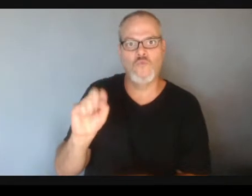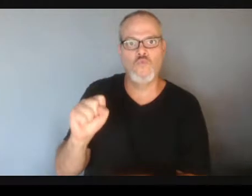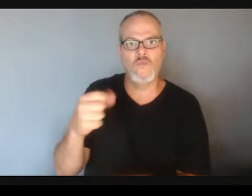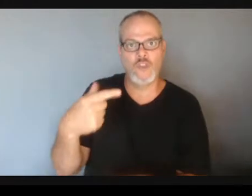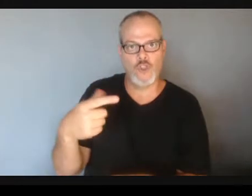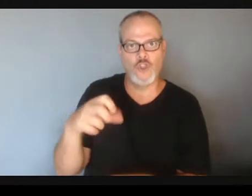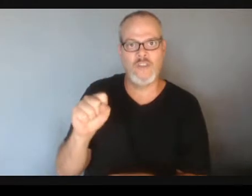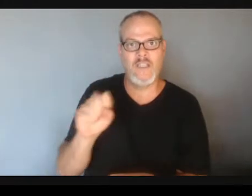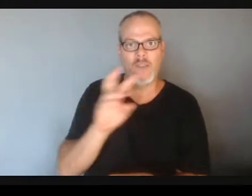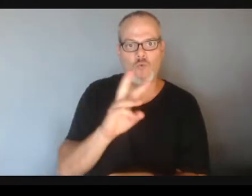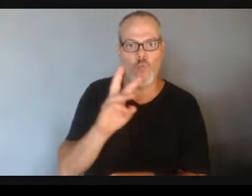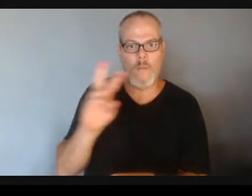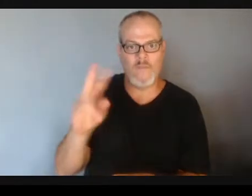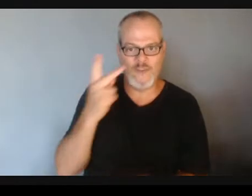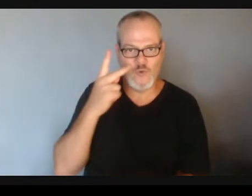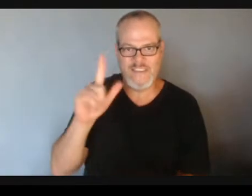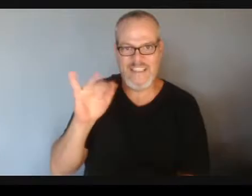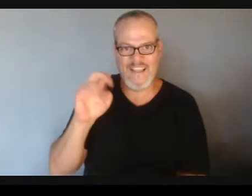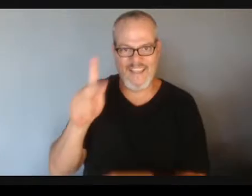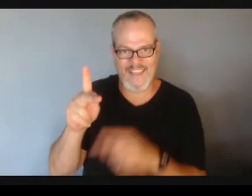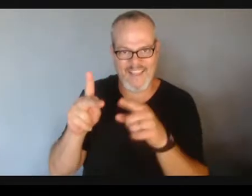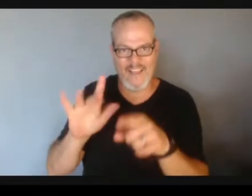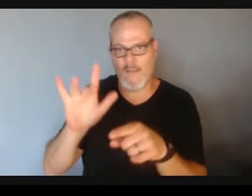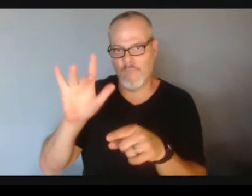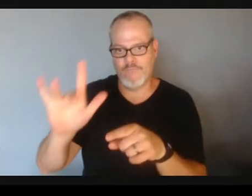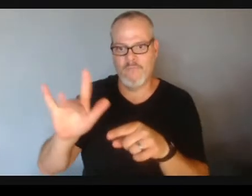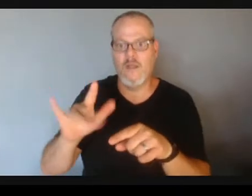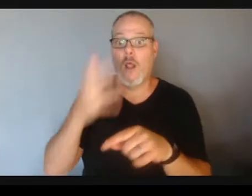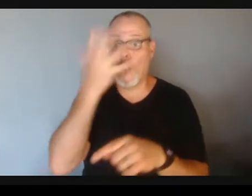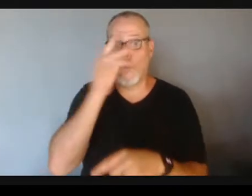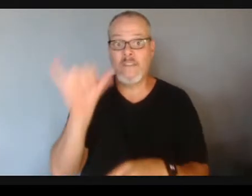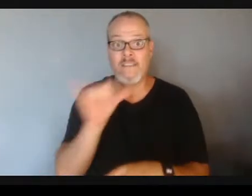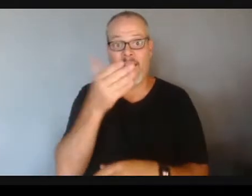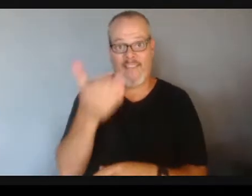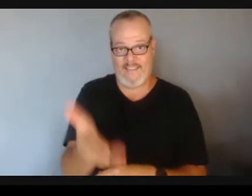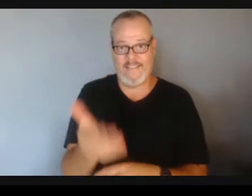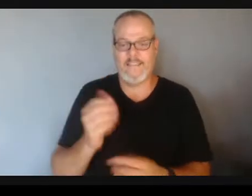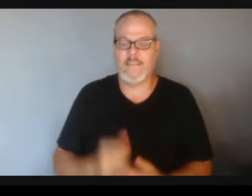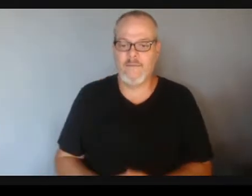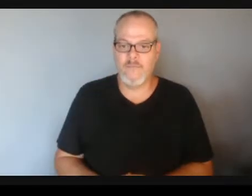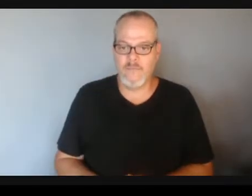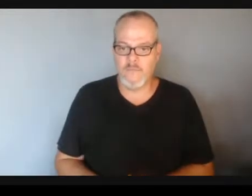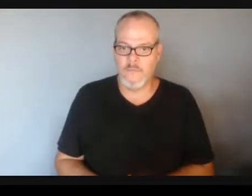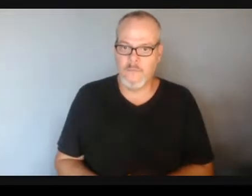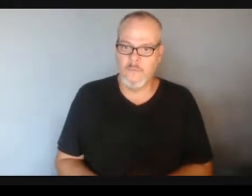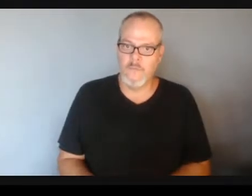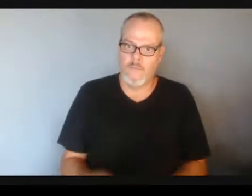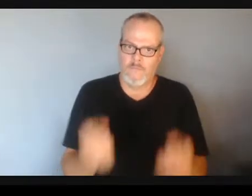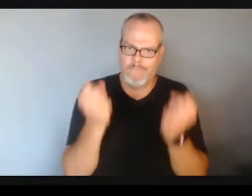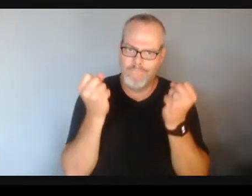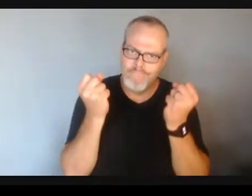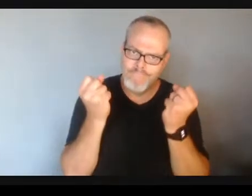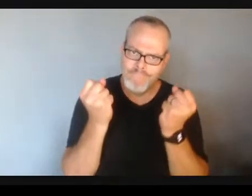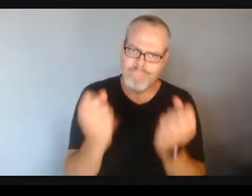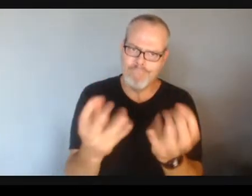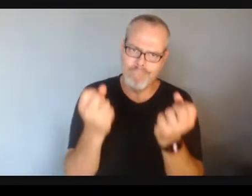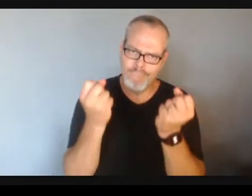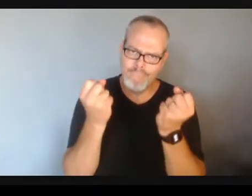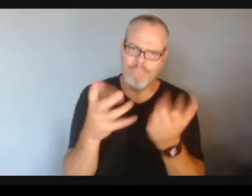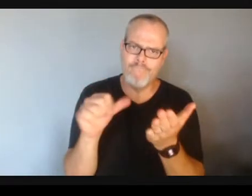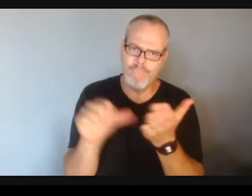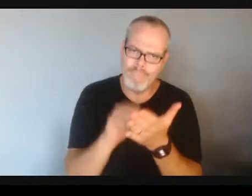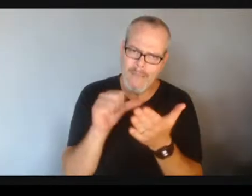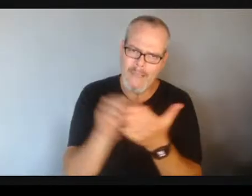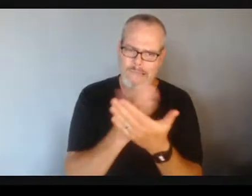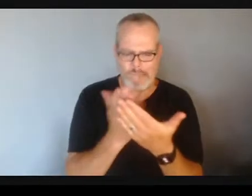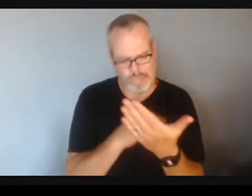the link here, and it looks a little bit like this. A lot of pages here, a lot of information to go through,